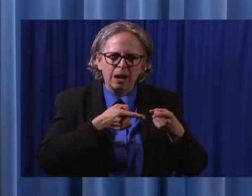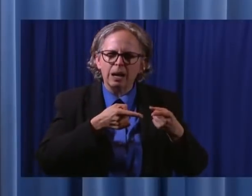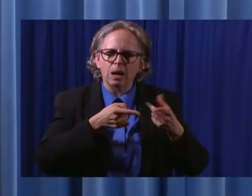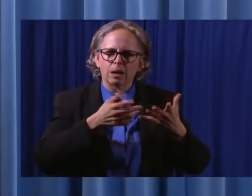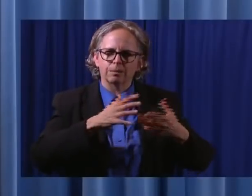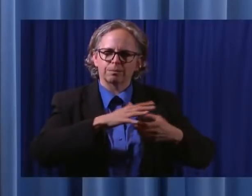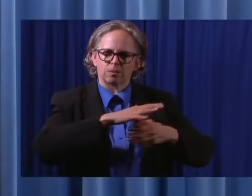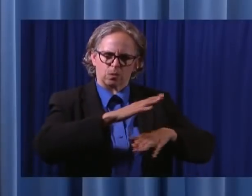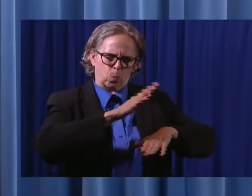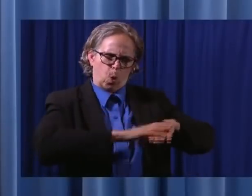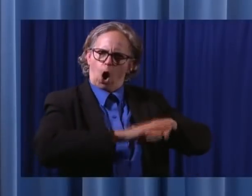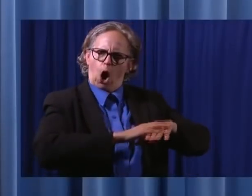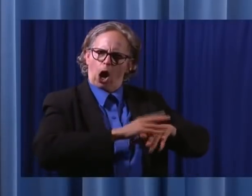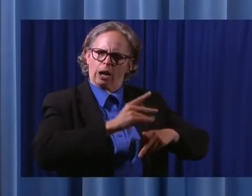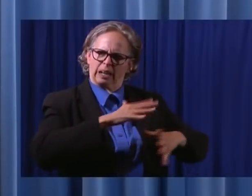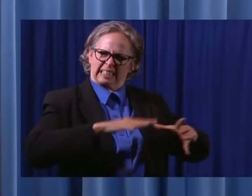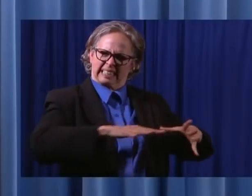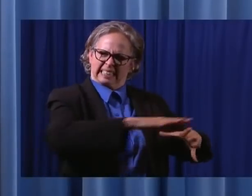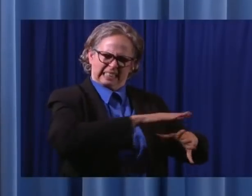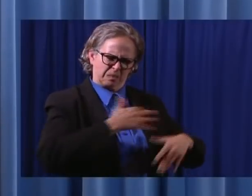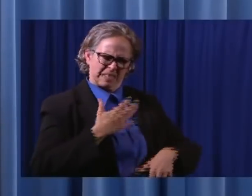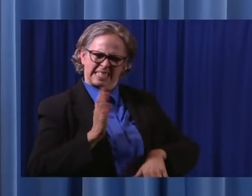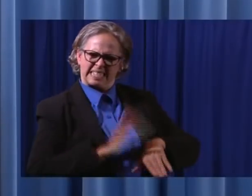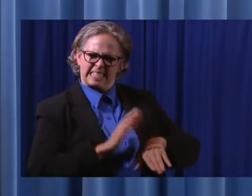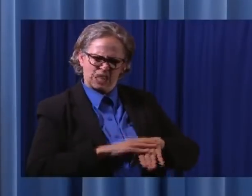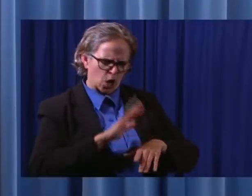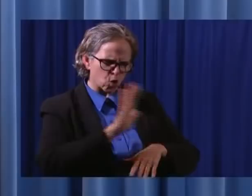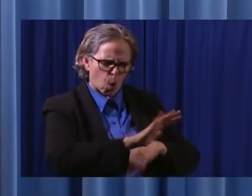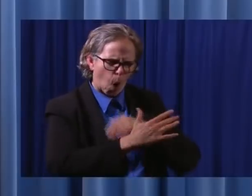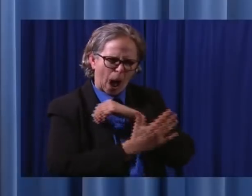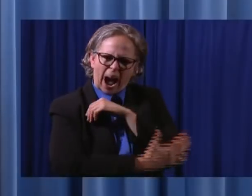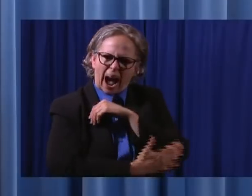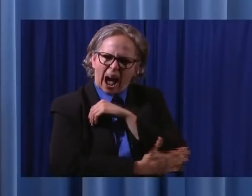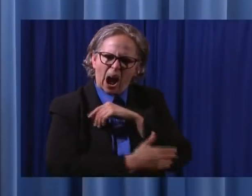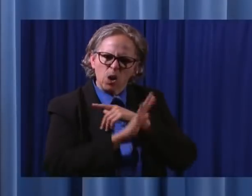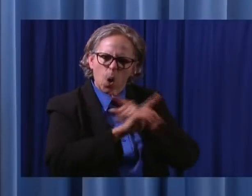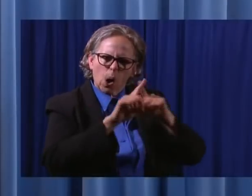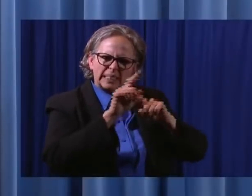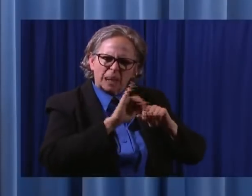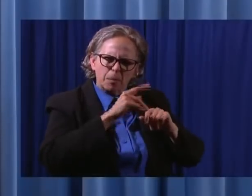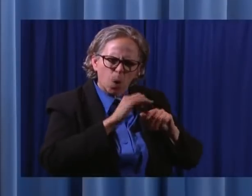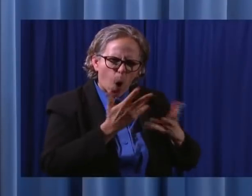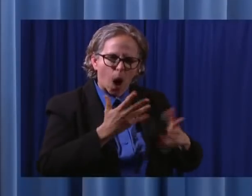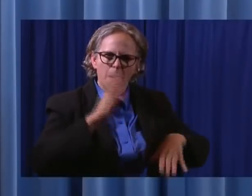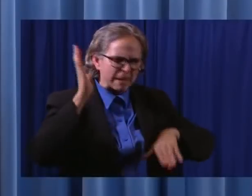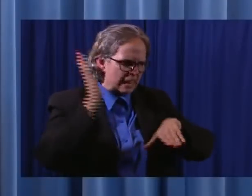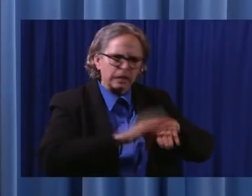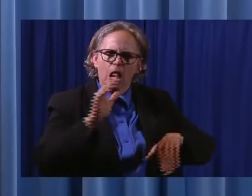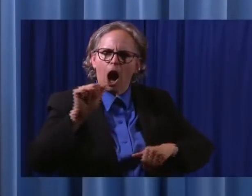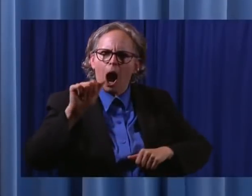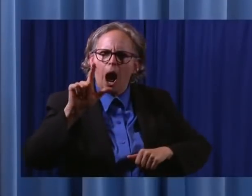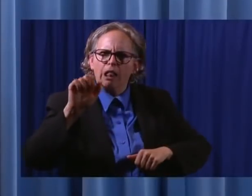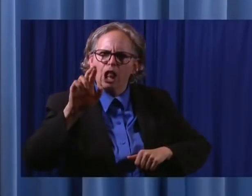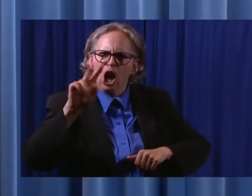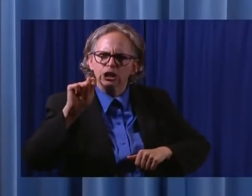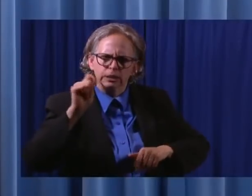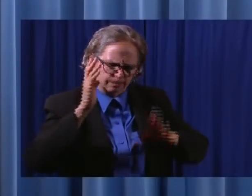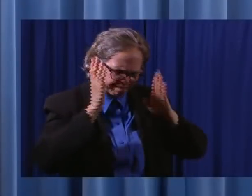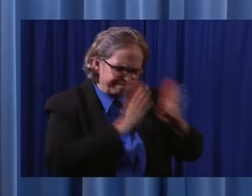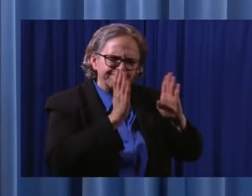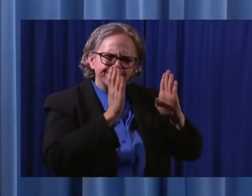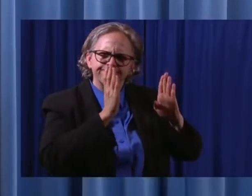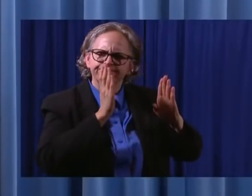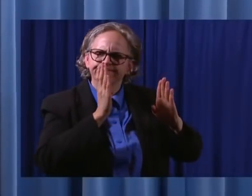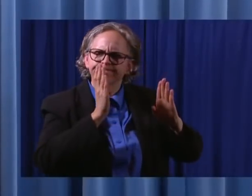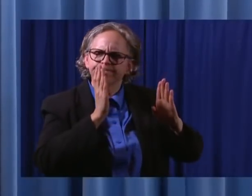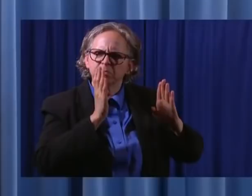warning, give them an idea of where we are, do an alert, whatever you want to call it. So yeah, we're certainly moving